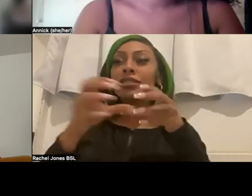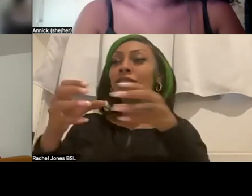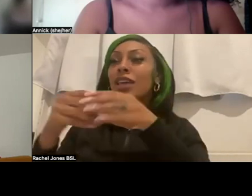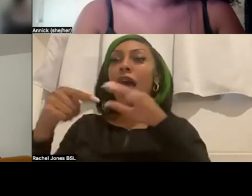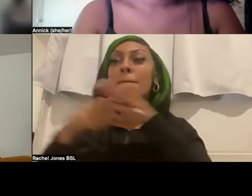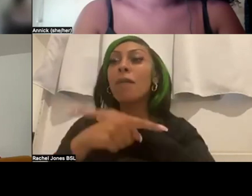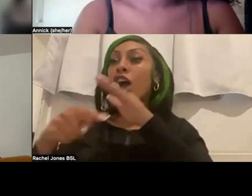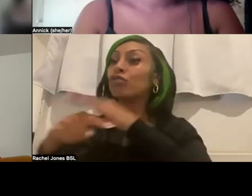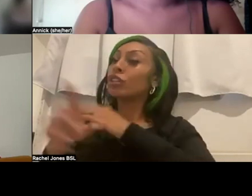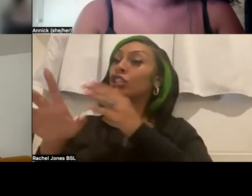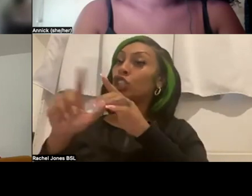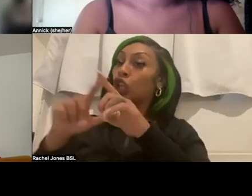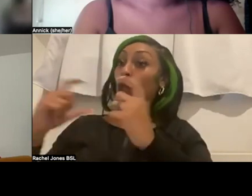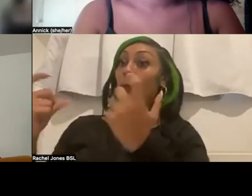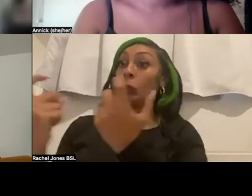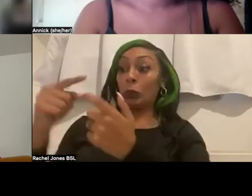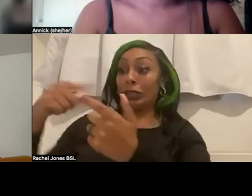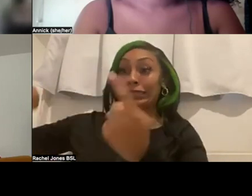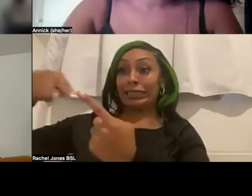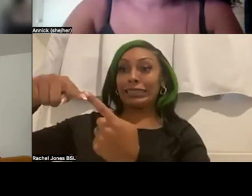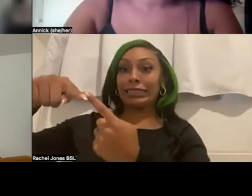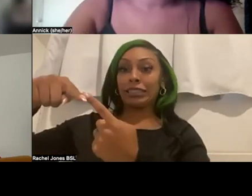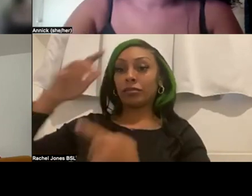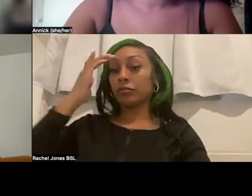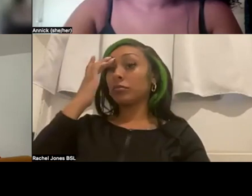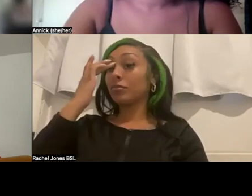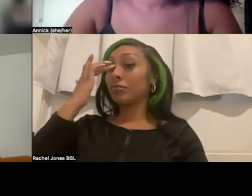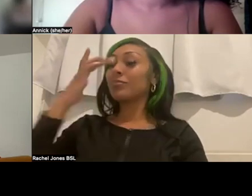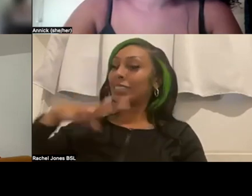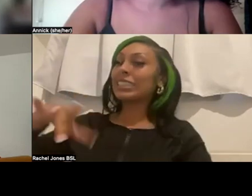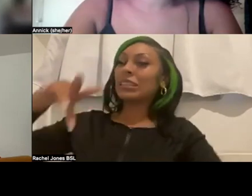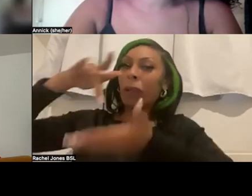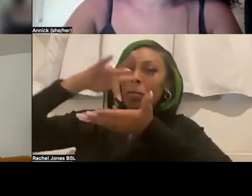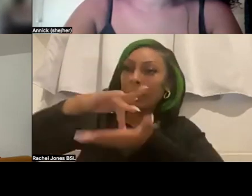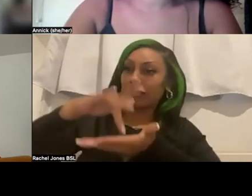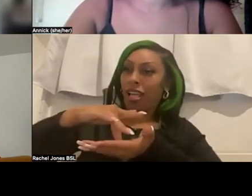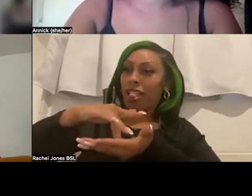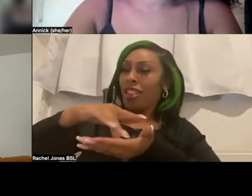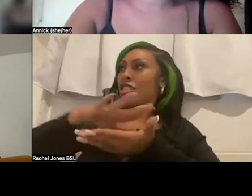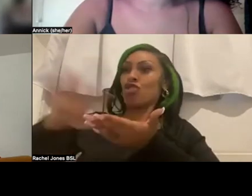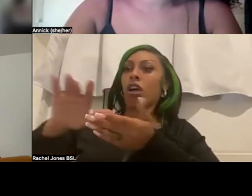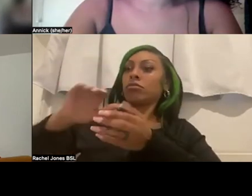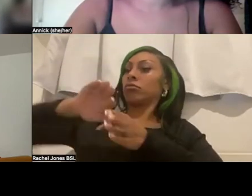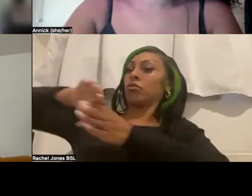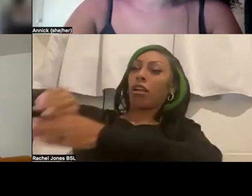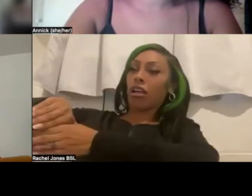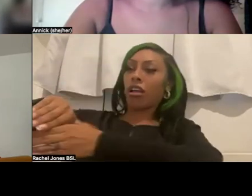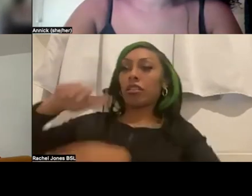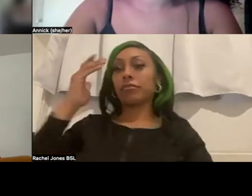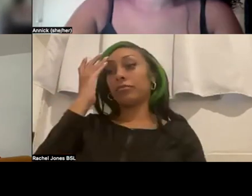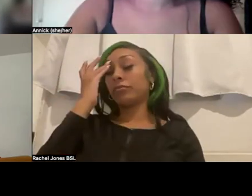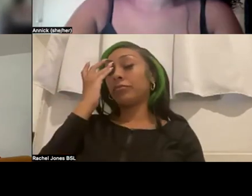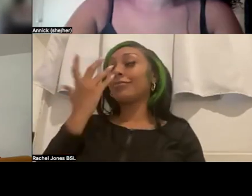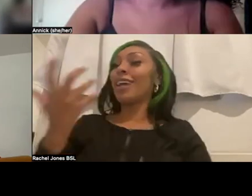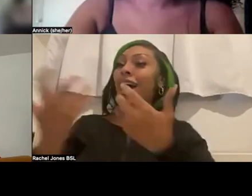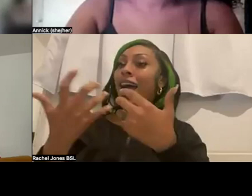sector and beyond that needs to be centered rather than instrumentalized. So we want to think and work cooperatively to account